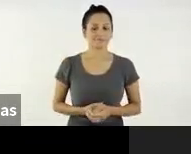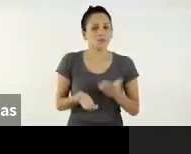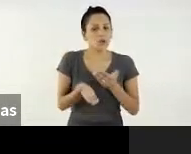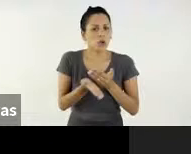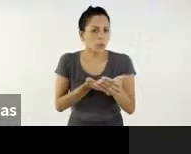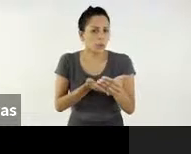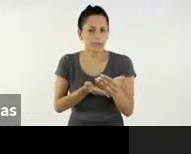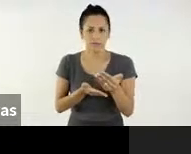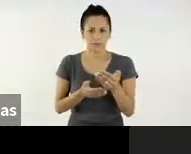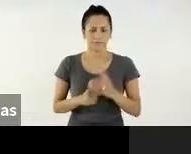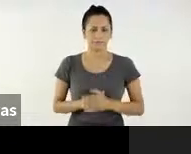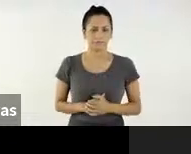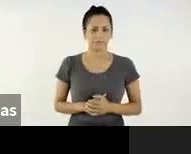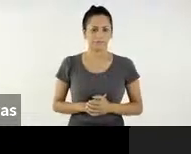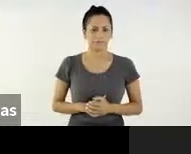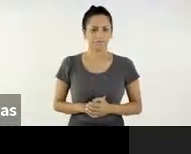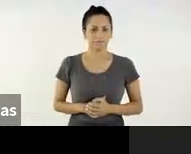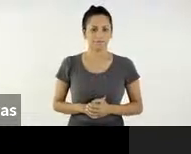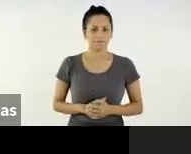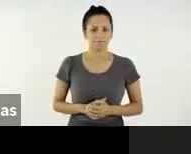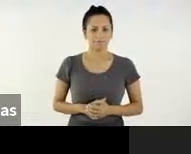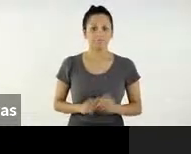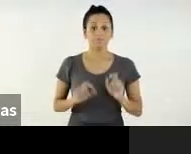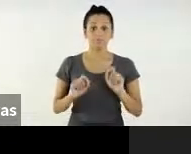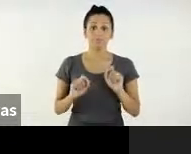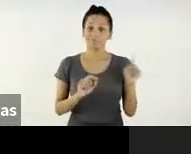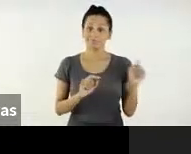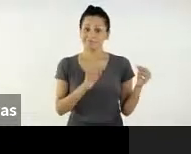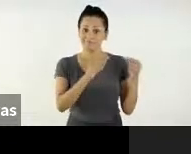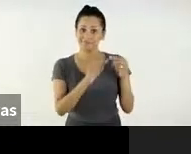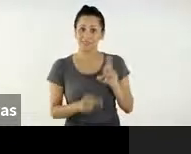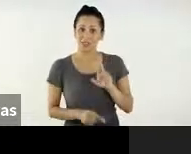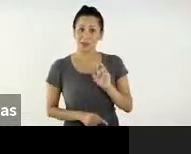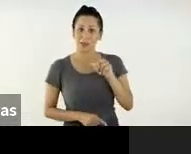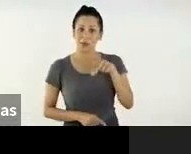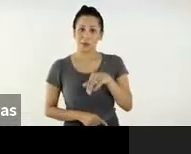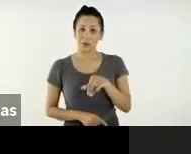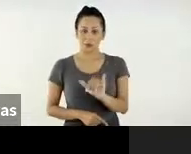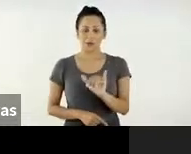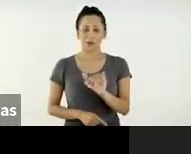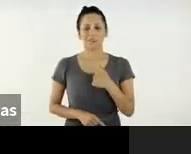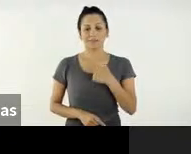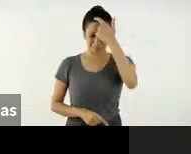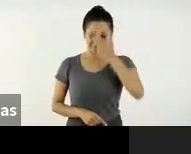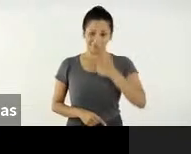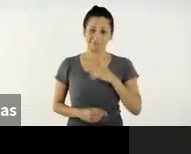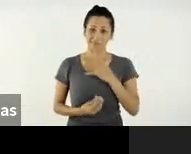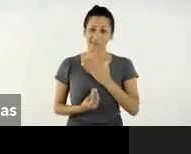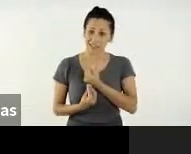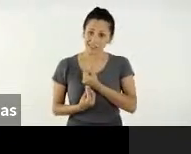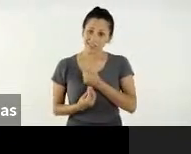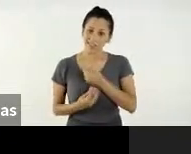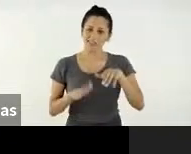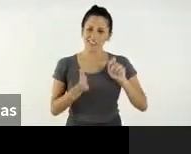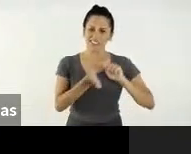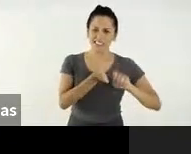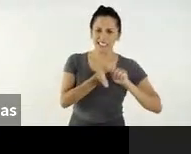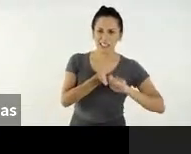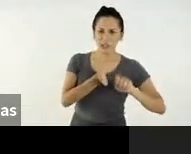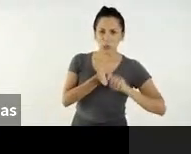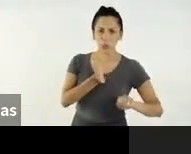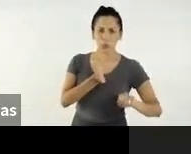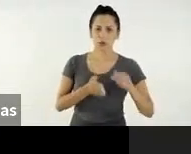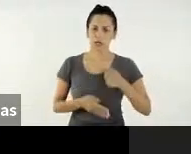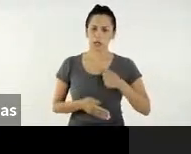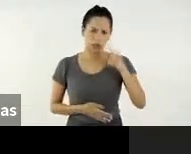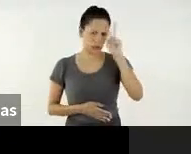saying that I am an artist and a sometimes writer. I'm not an art historian. And